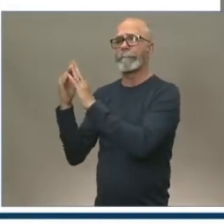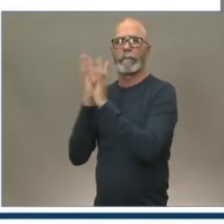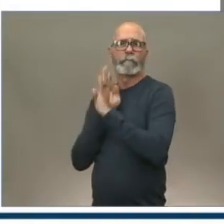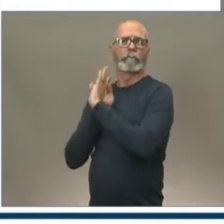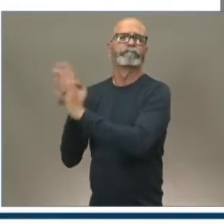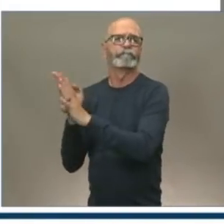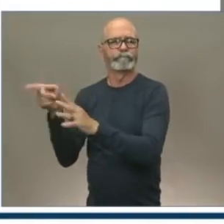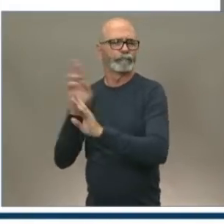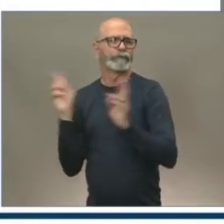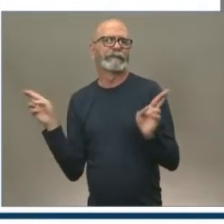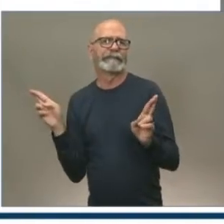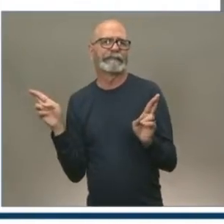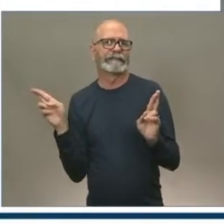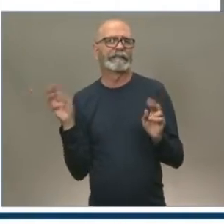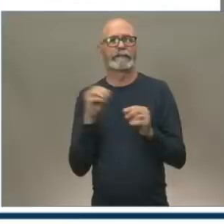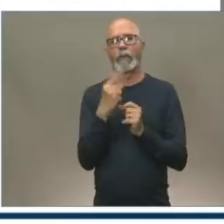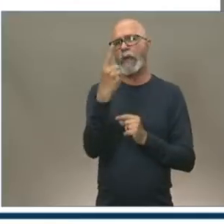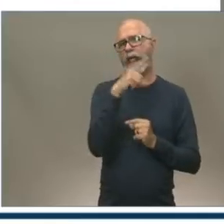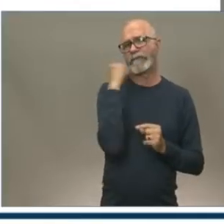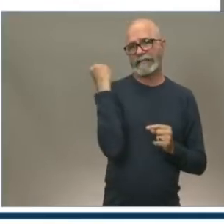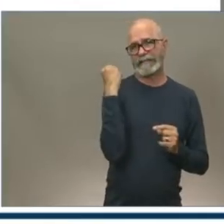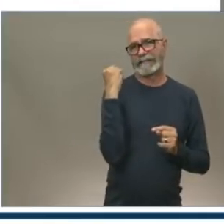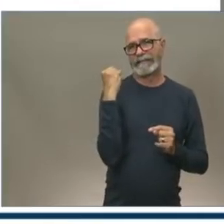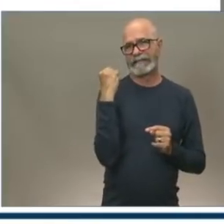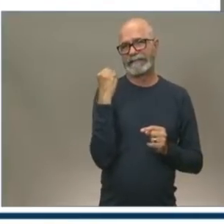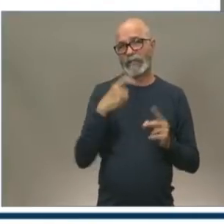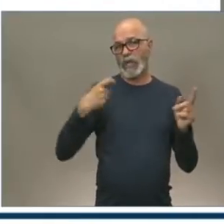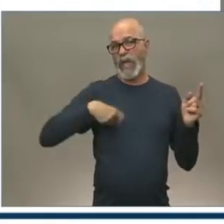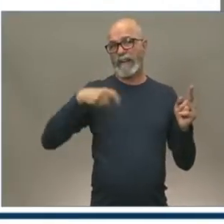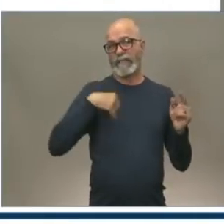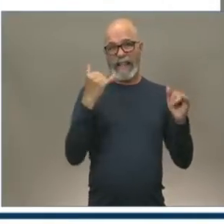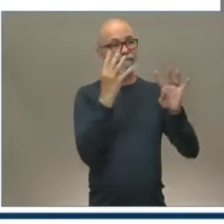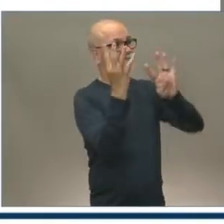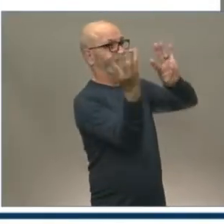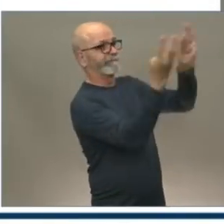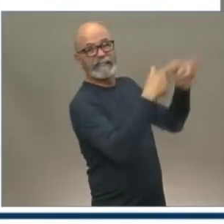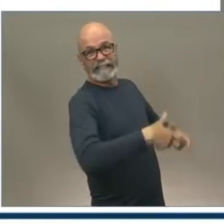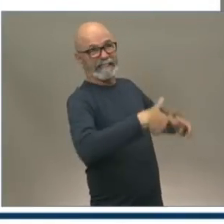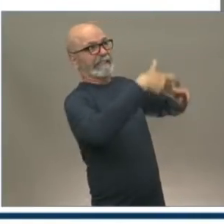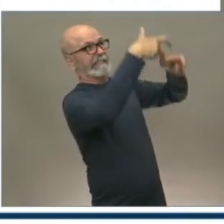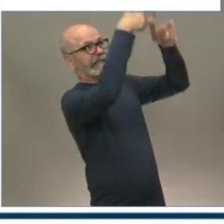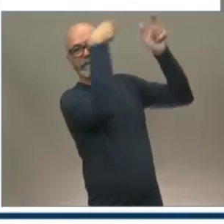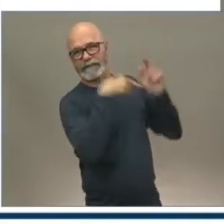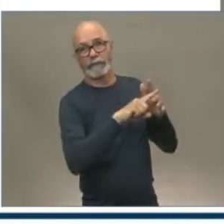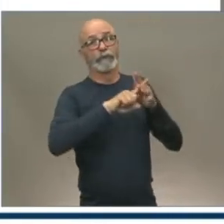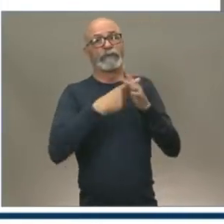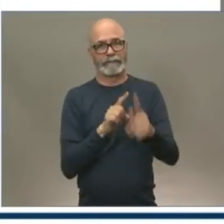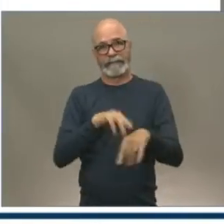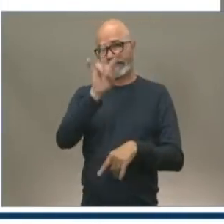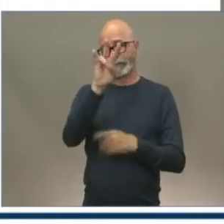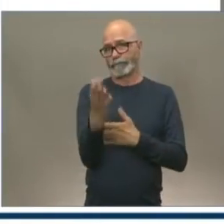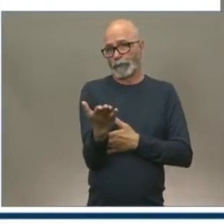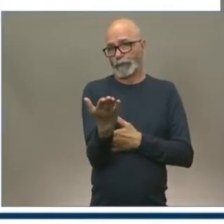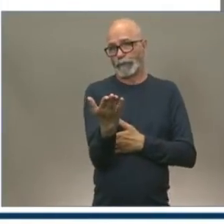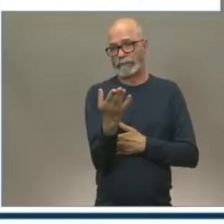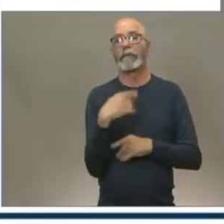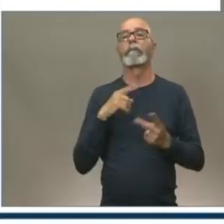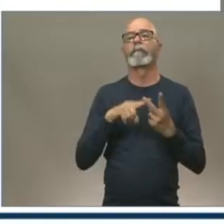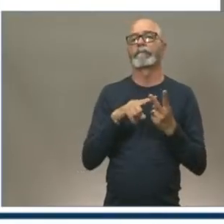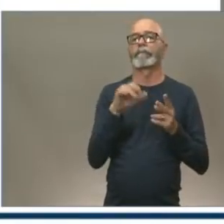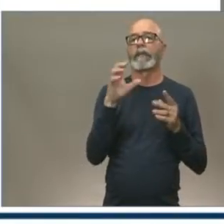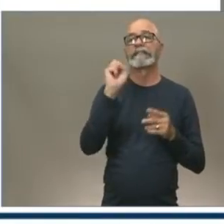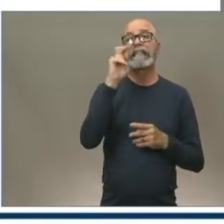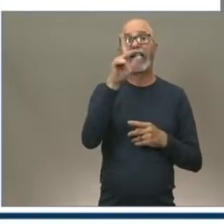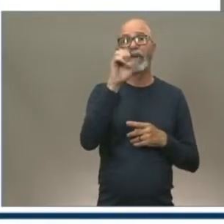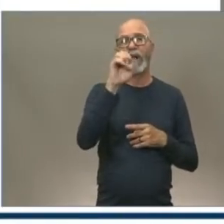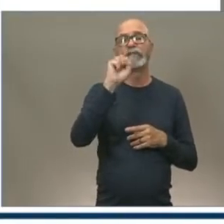There is one at the Halifax Convention Centre today until 7 p.m. and at the Sackville Sports Stadium today until 5:30 and